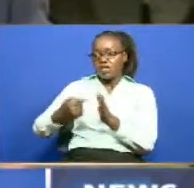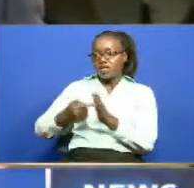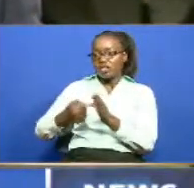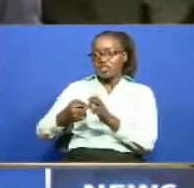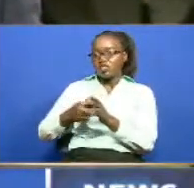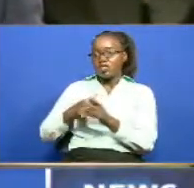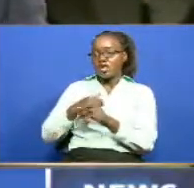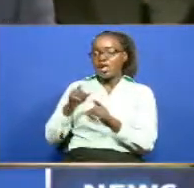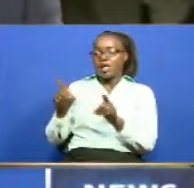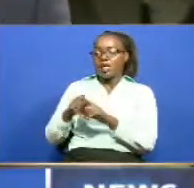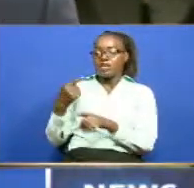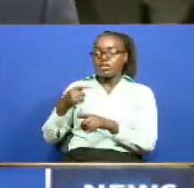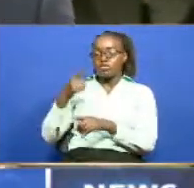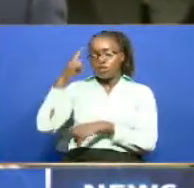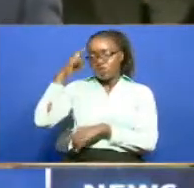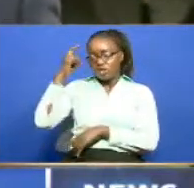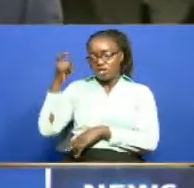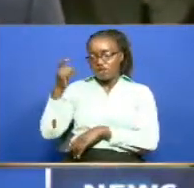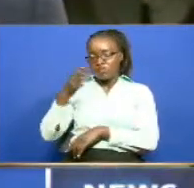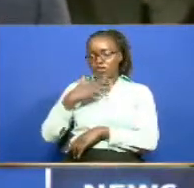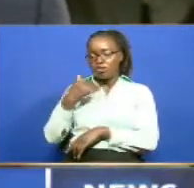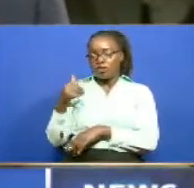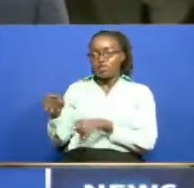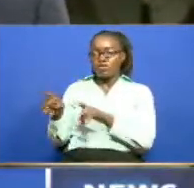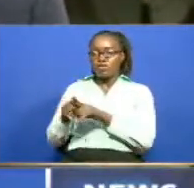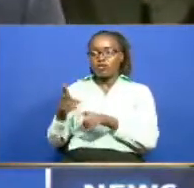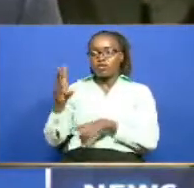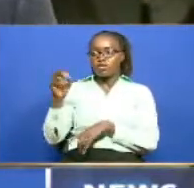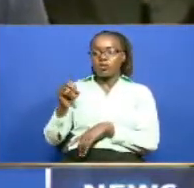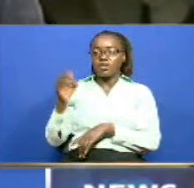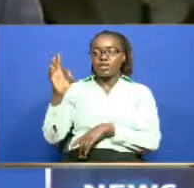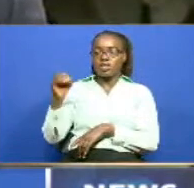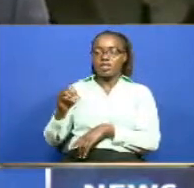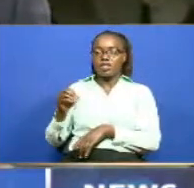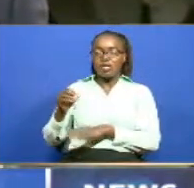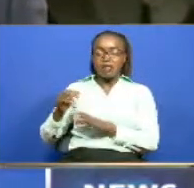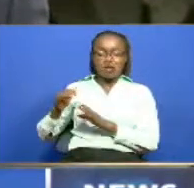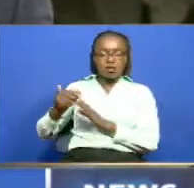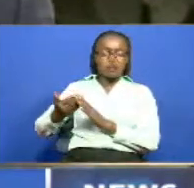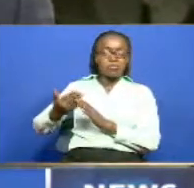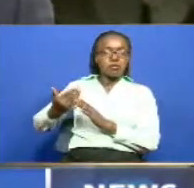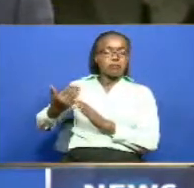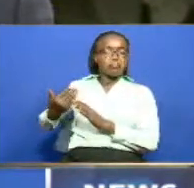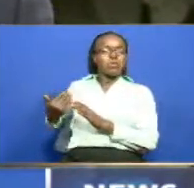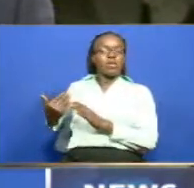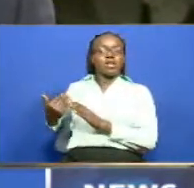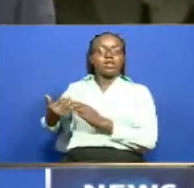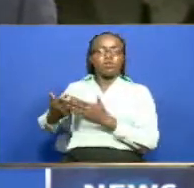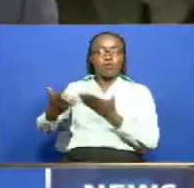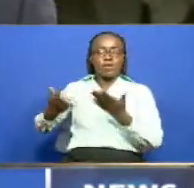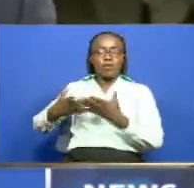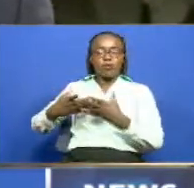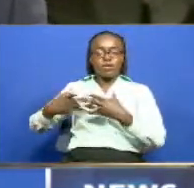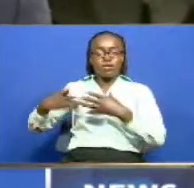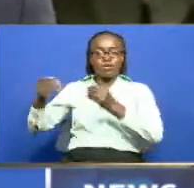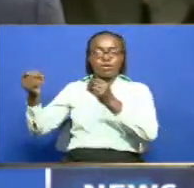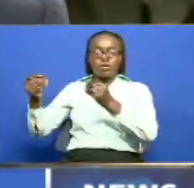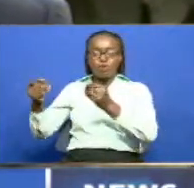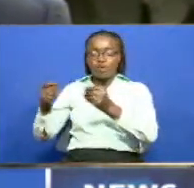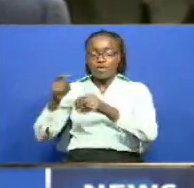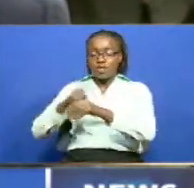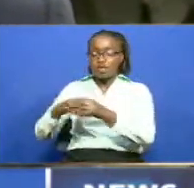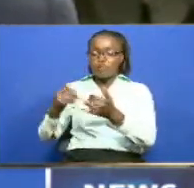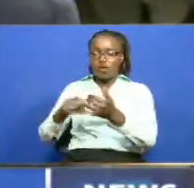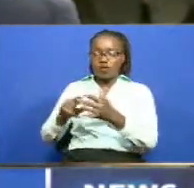we dreamed, as we want also for 2030. We are a little bit behind about where we want to go. So this is a time for us to